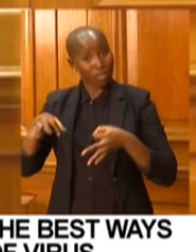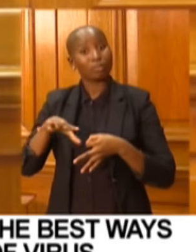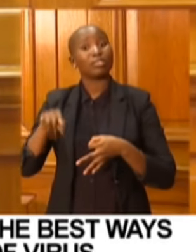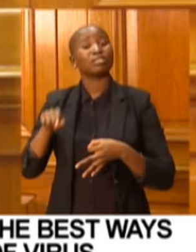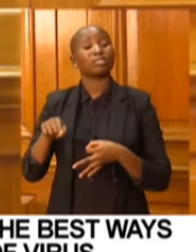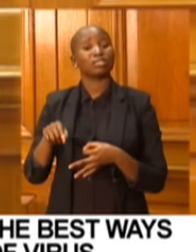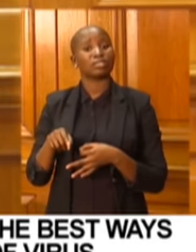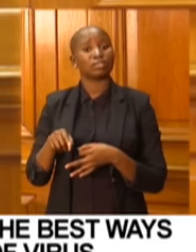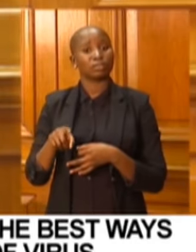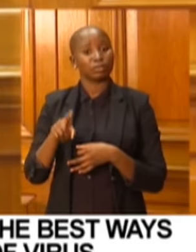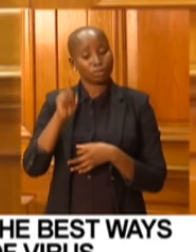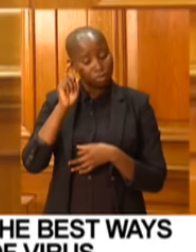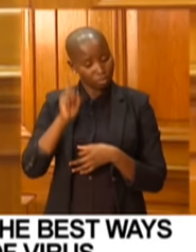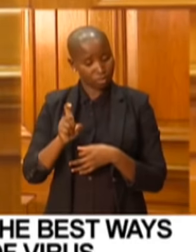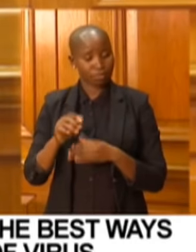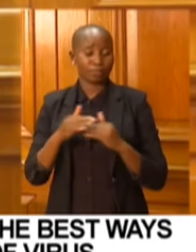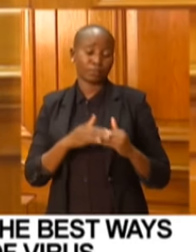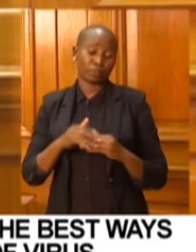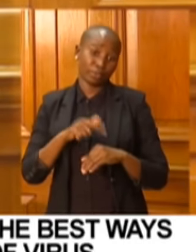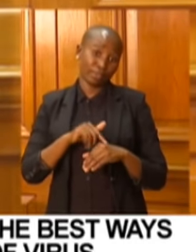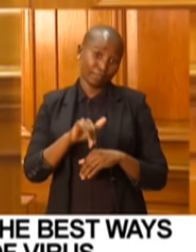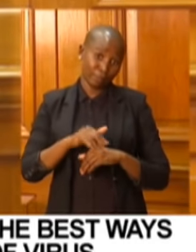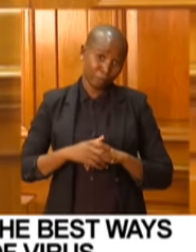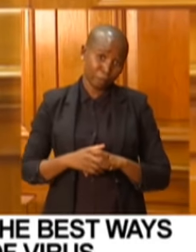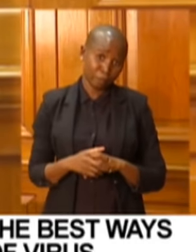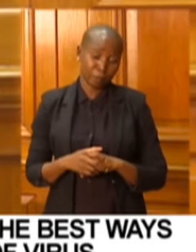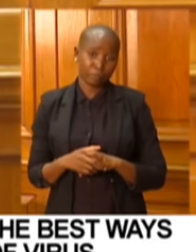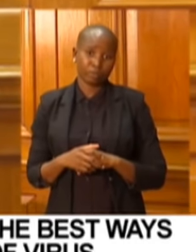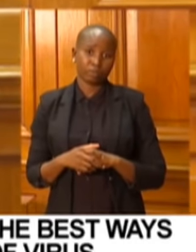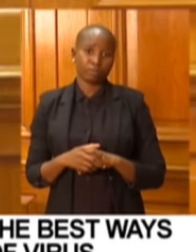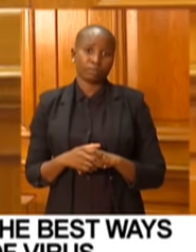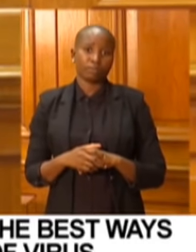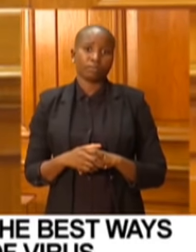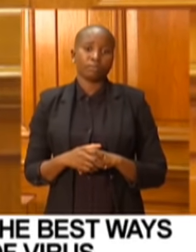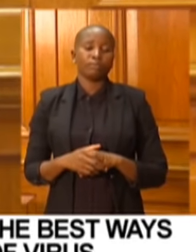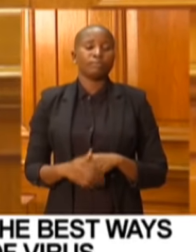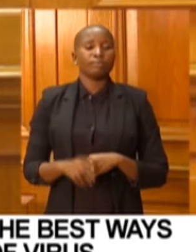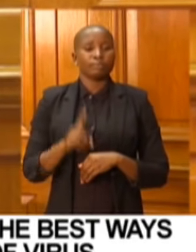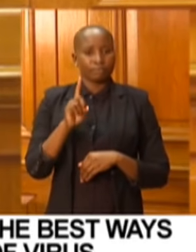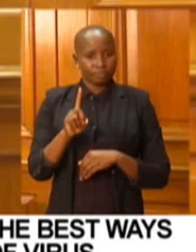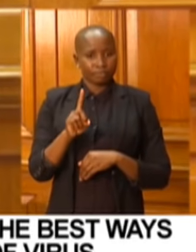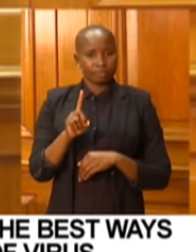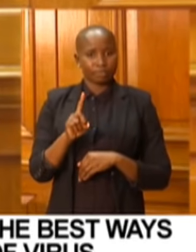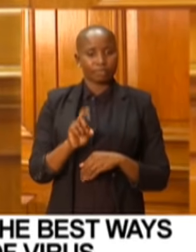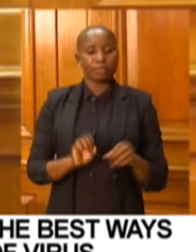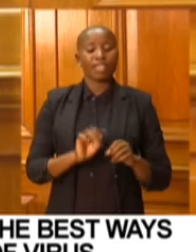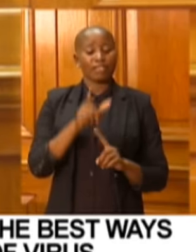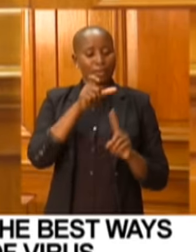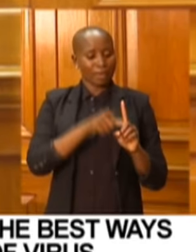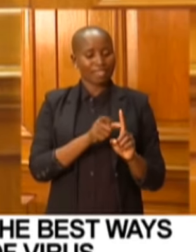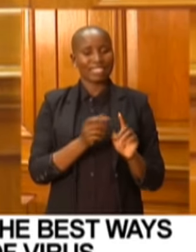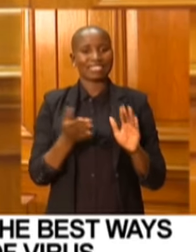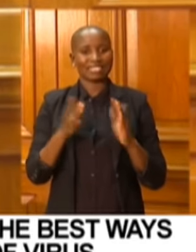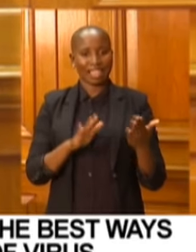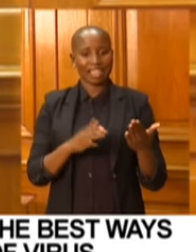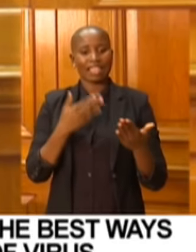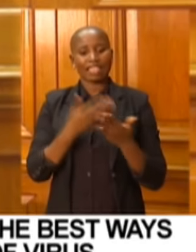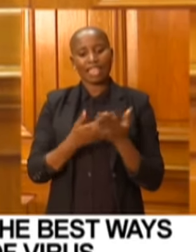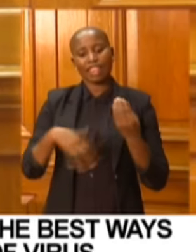this. There will be a time when we can go to the home of the deceased to pay our respects and